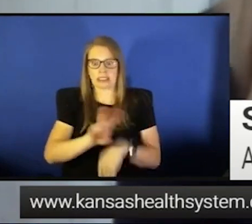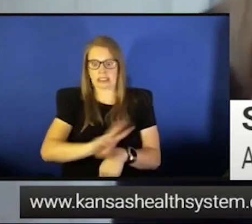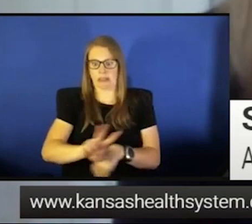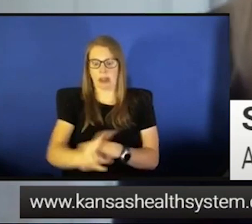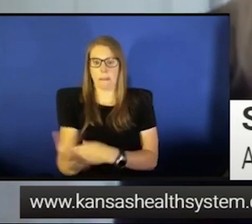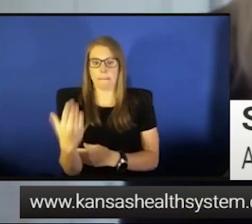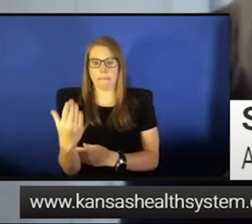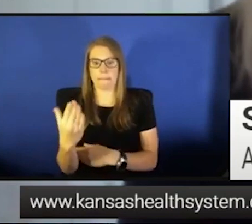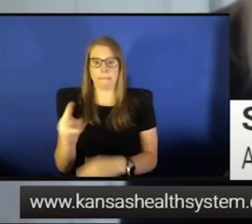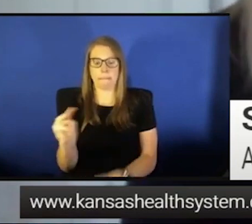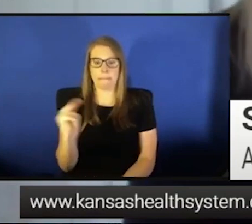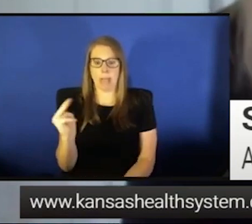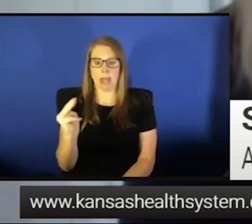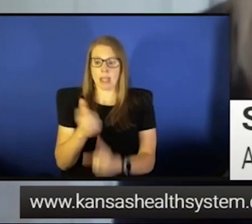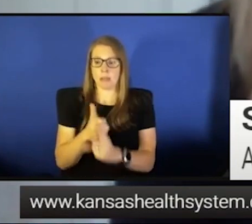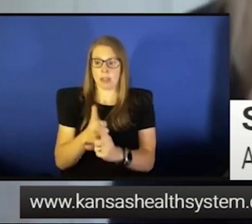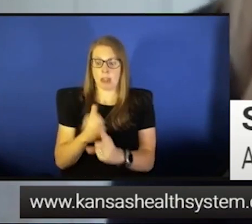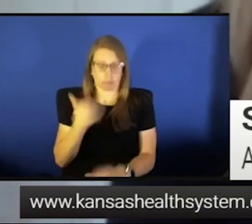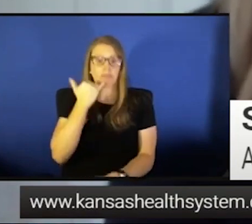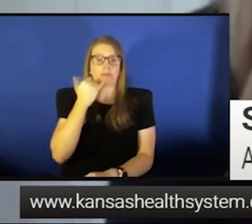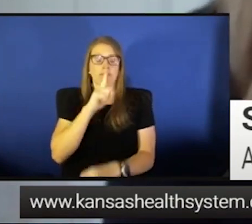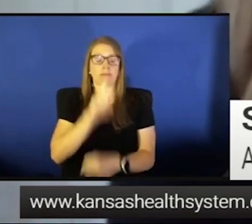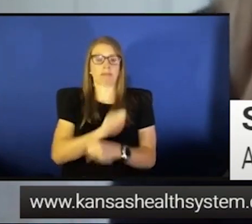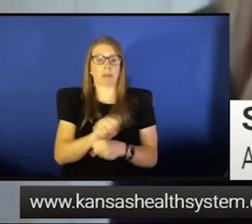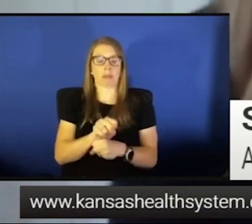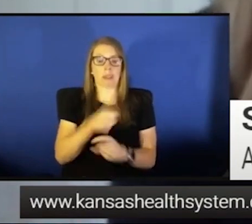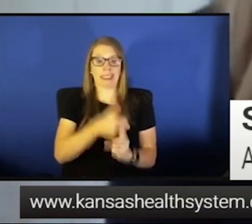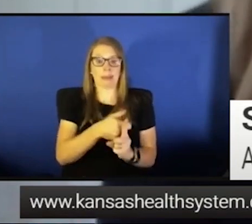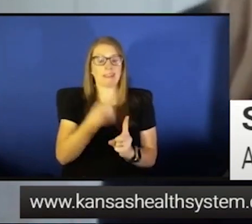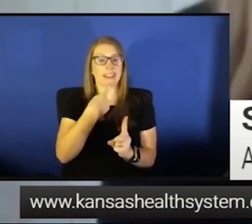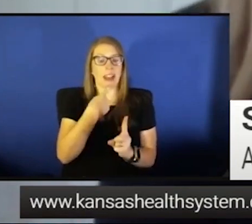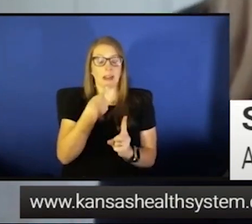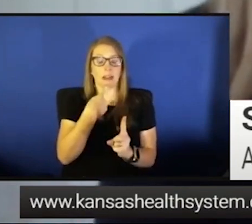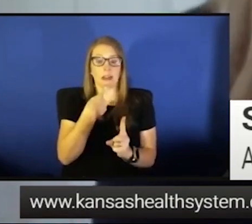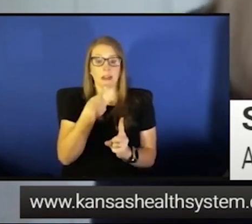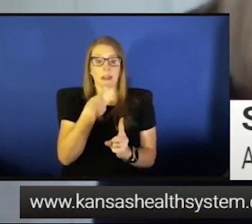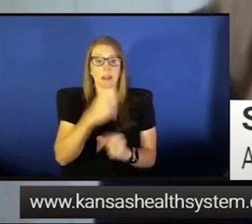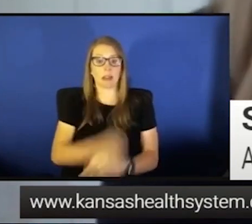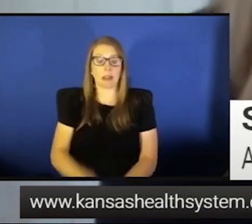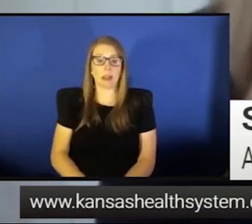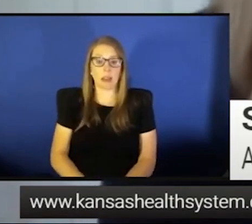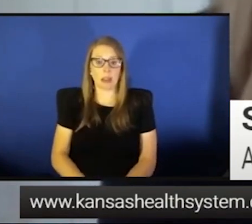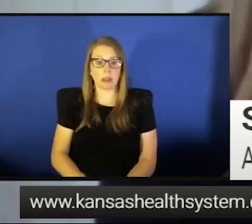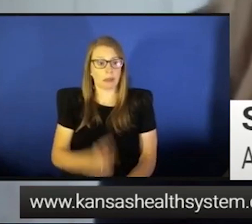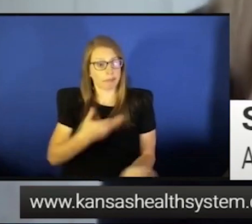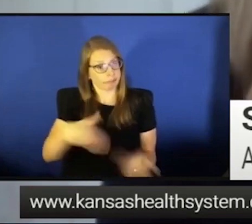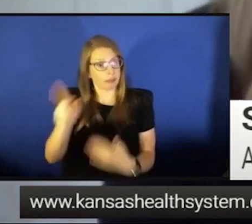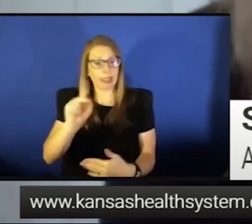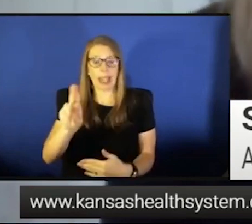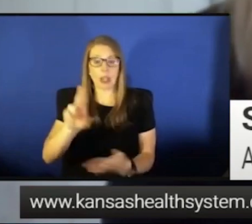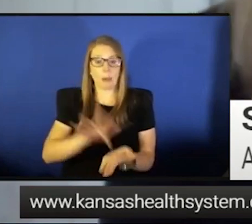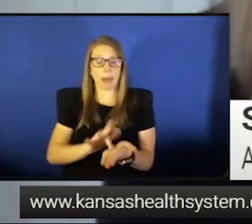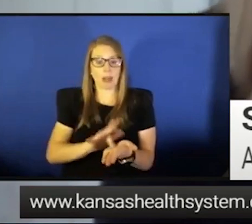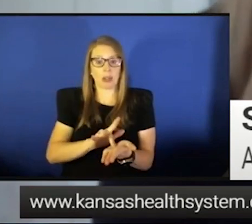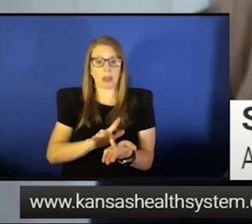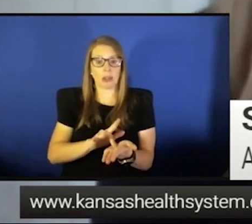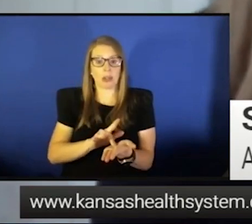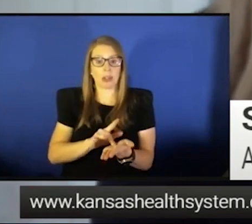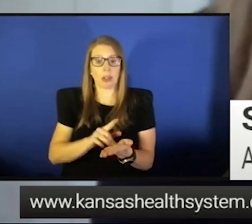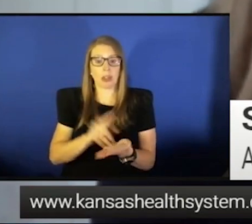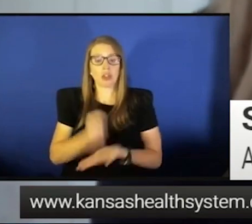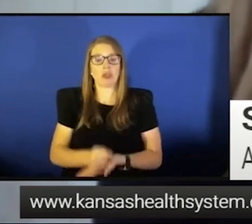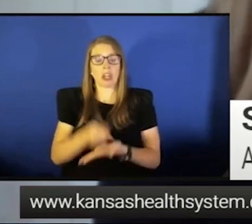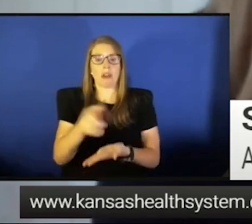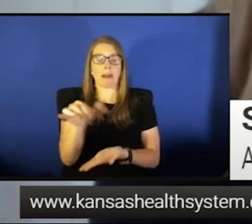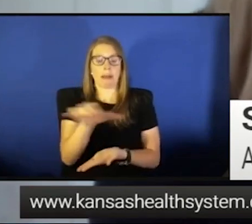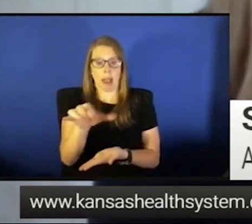and actually got him on the phone. And he said to me, get her to KU Med and treat her like an adult. And